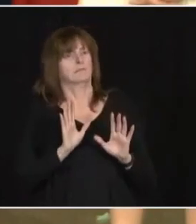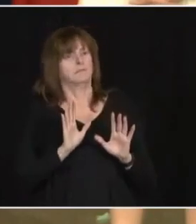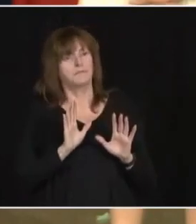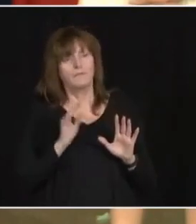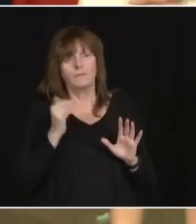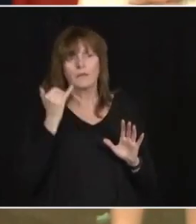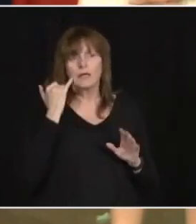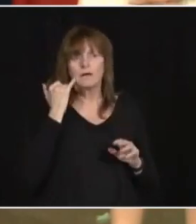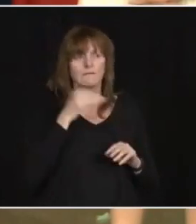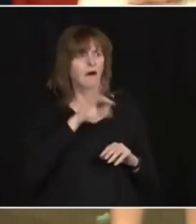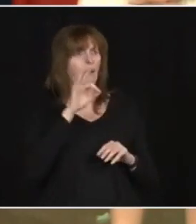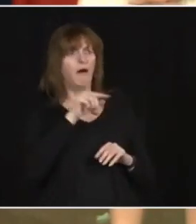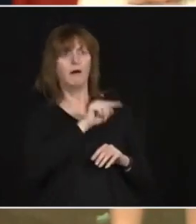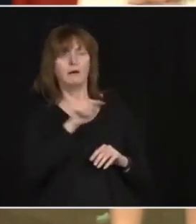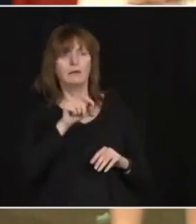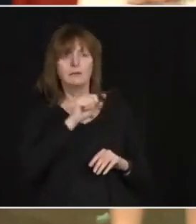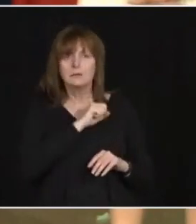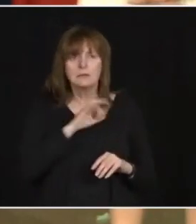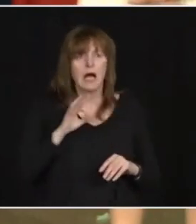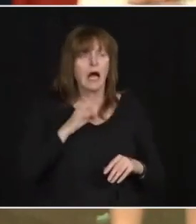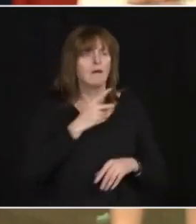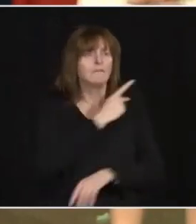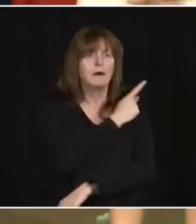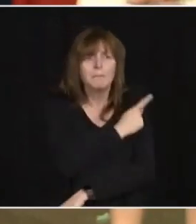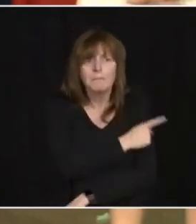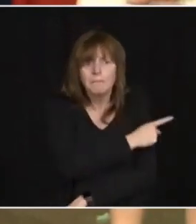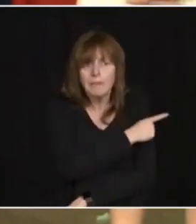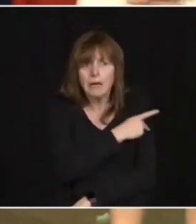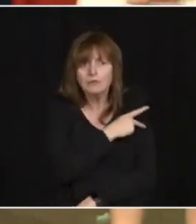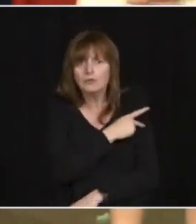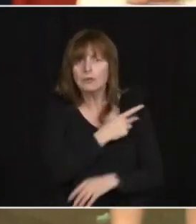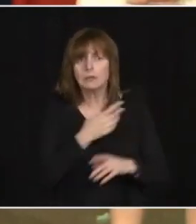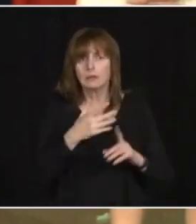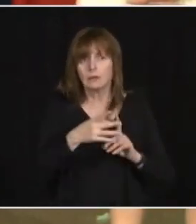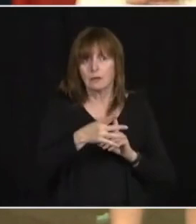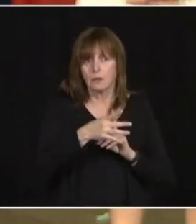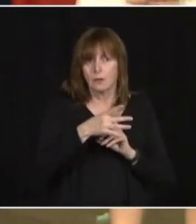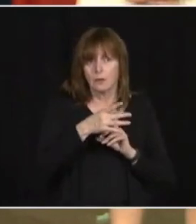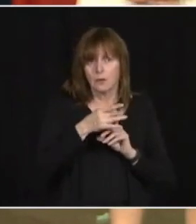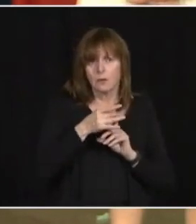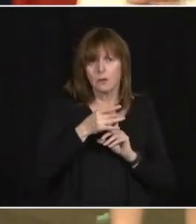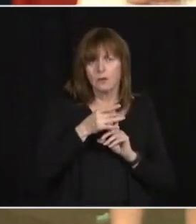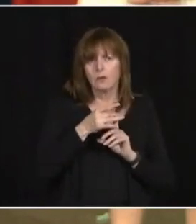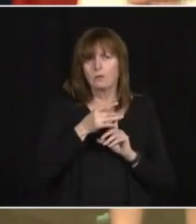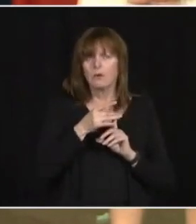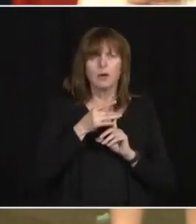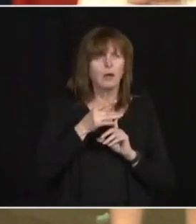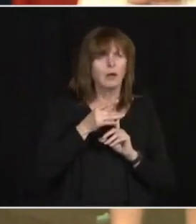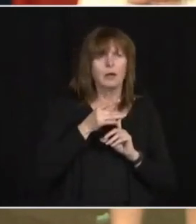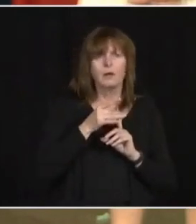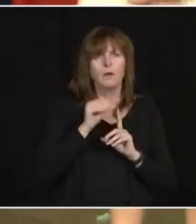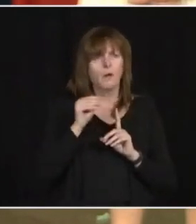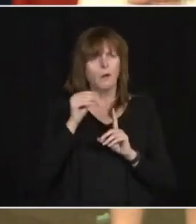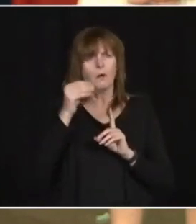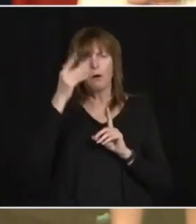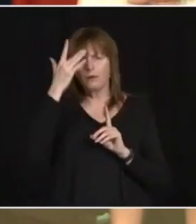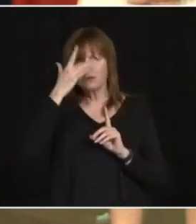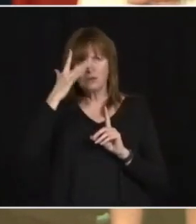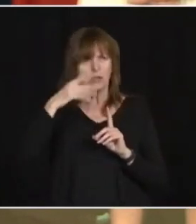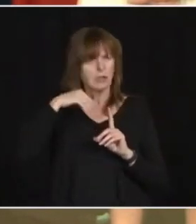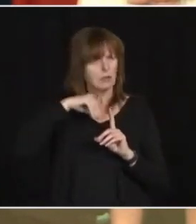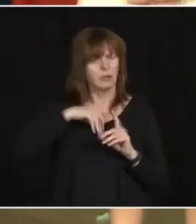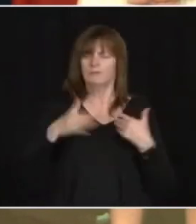staff would also be tested. So the measures that are being strengthened by the Chief Medical Officer of